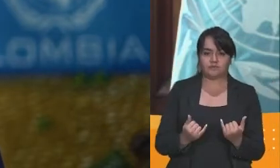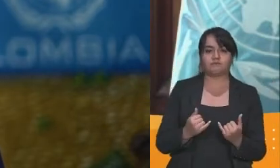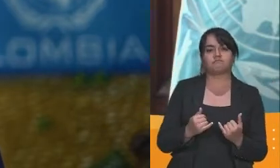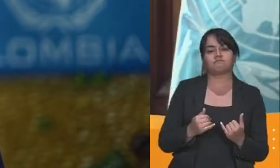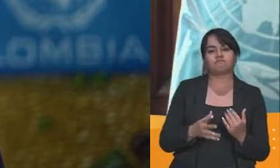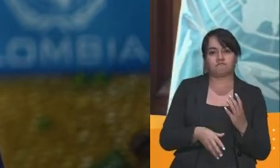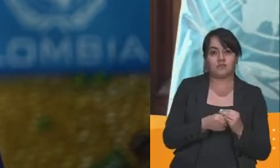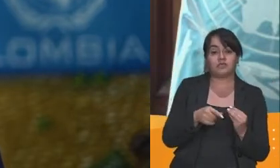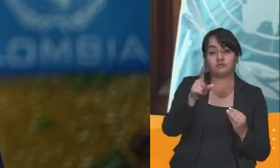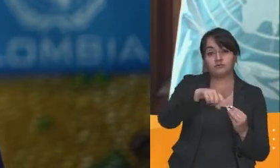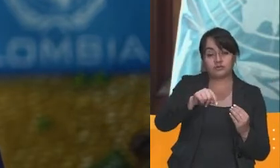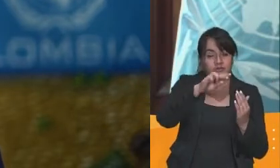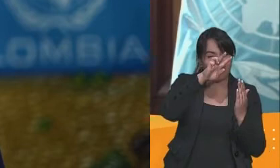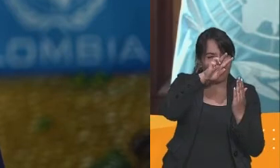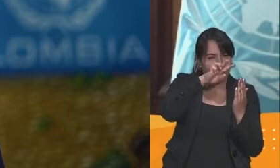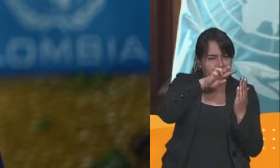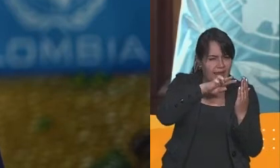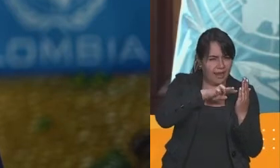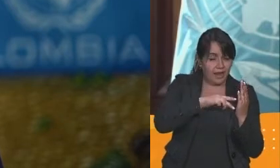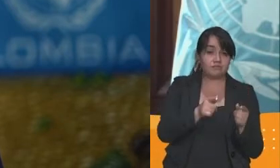We would like to invite you to...